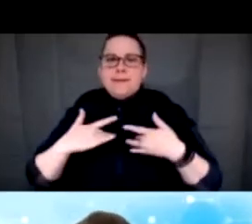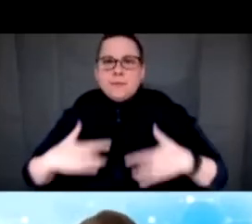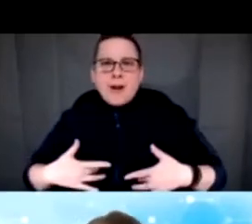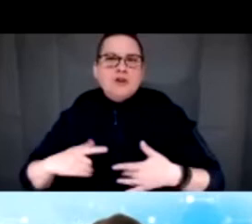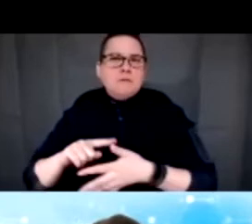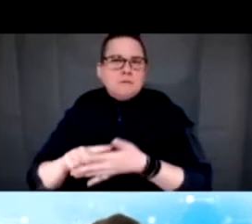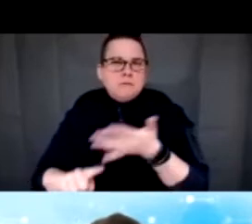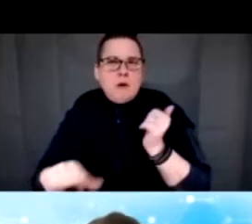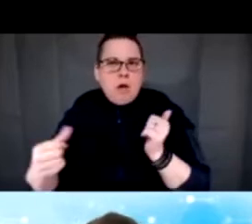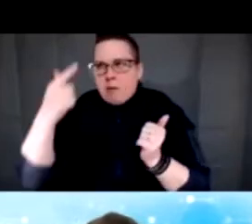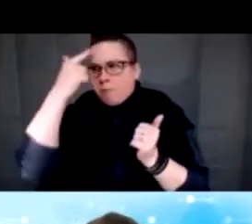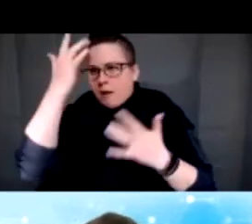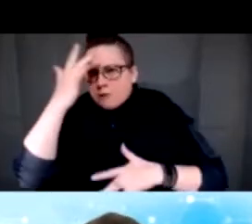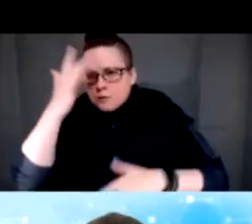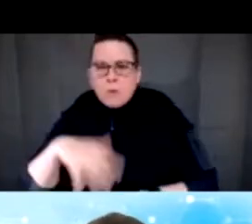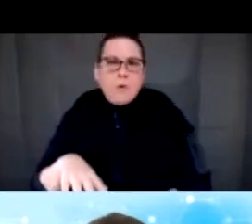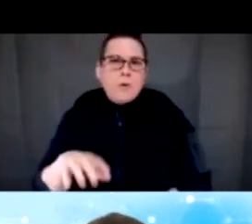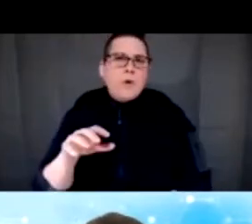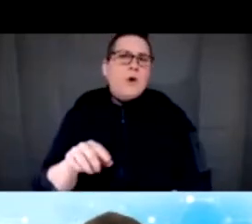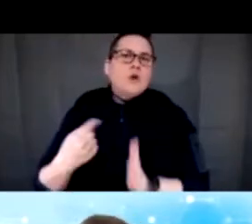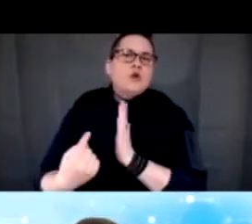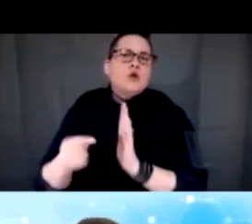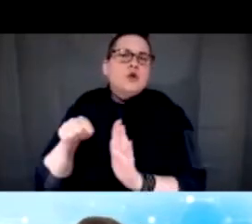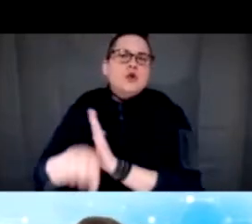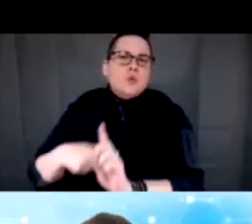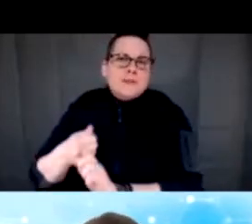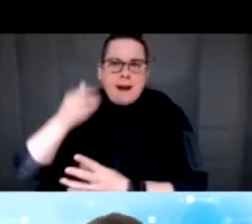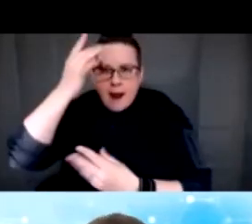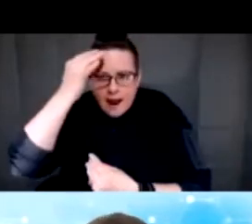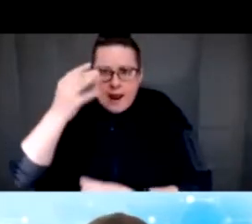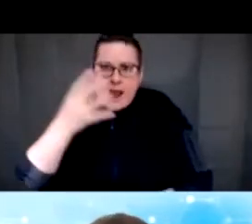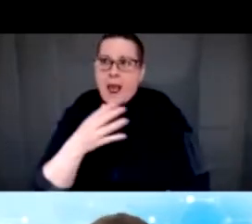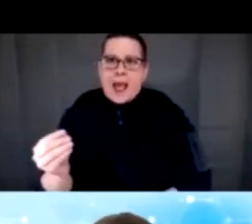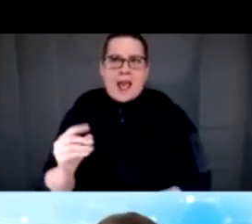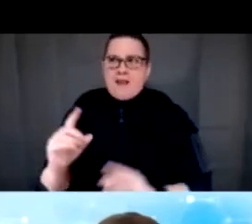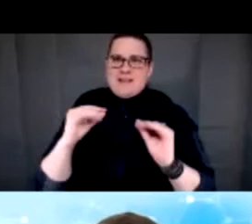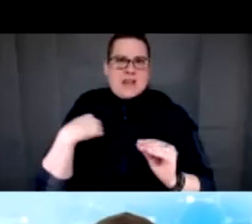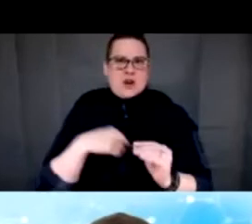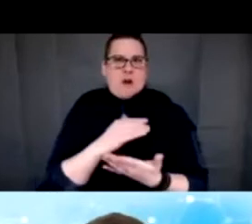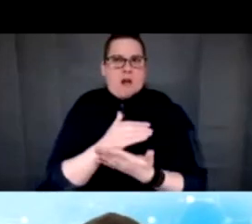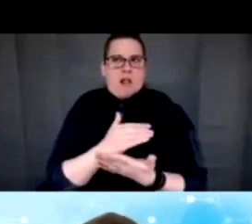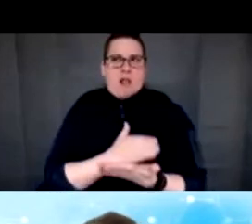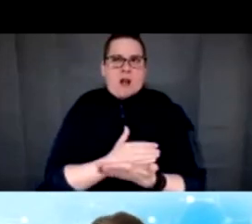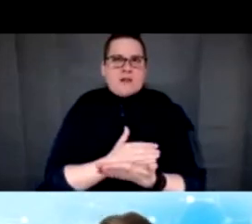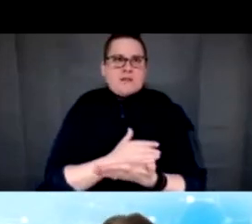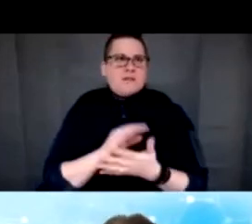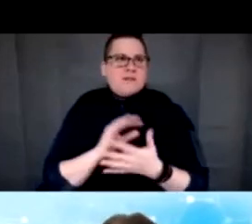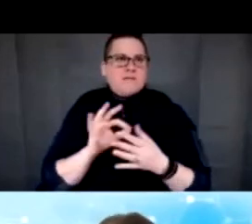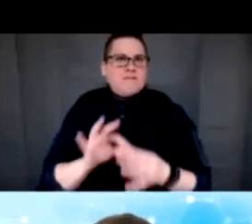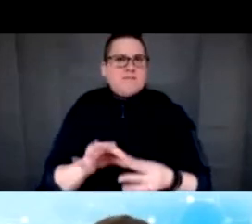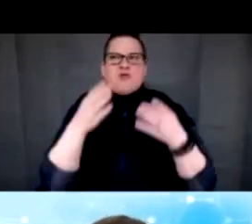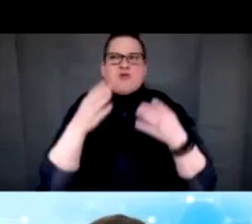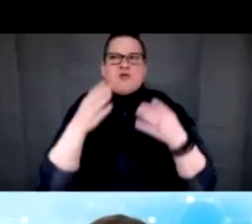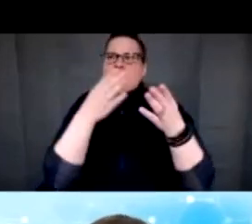mental disorders, and suicidal ideation, but also for the lessons that it teaches us, I believe, about aging more